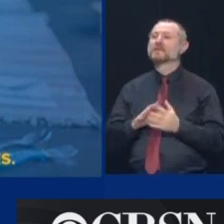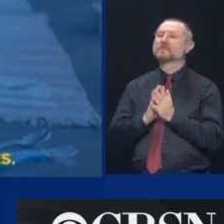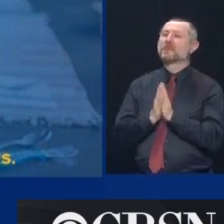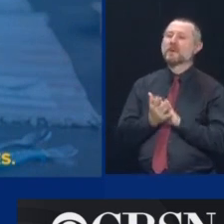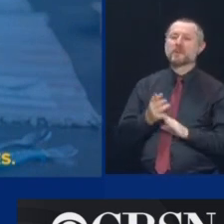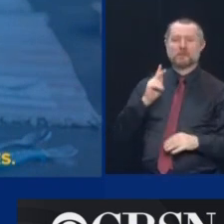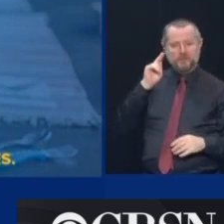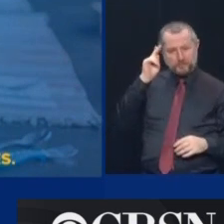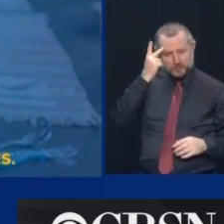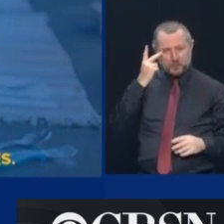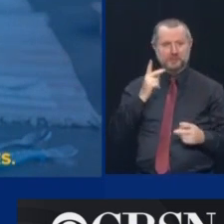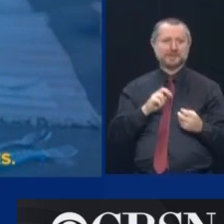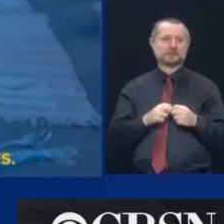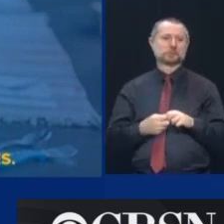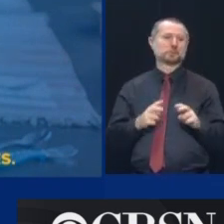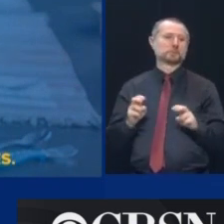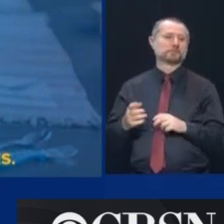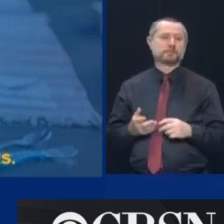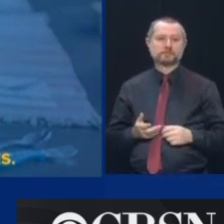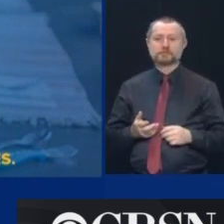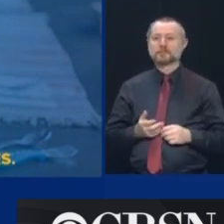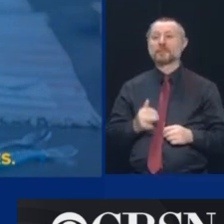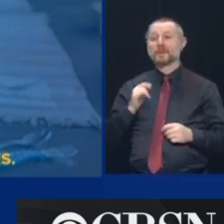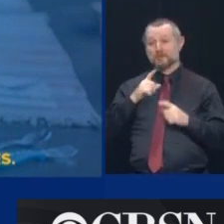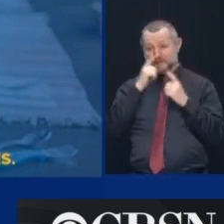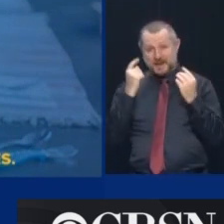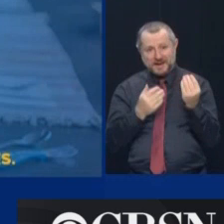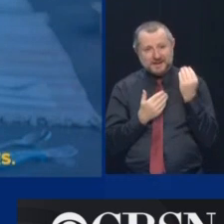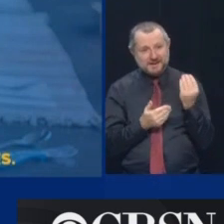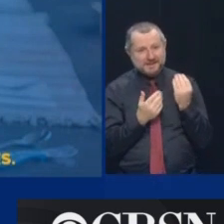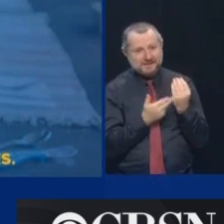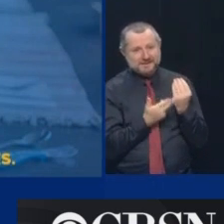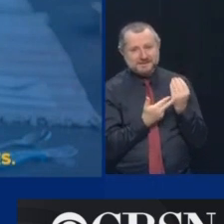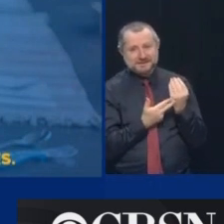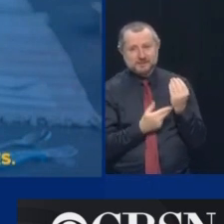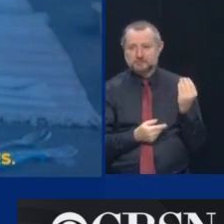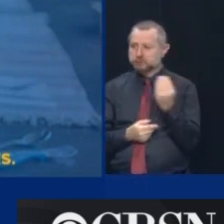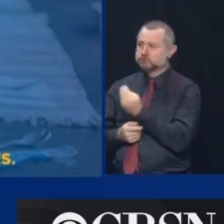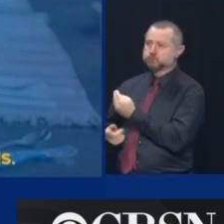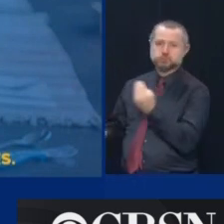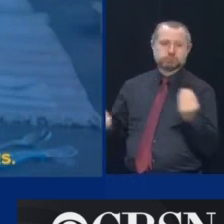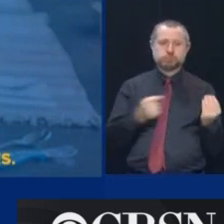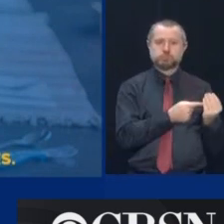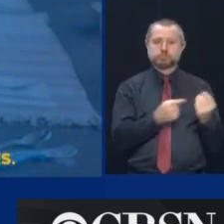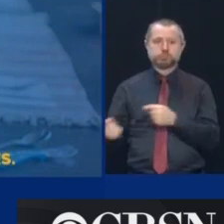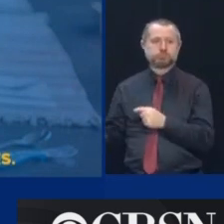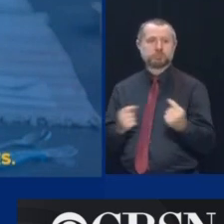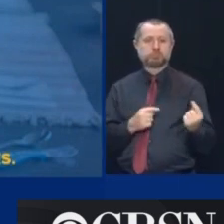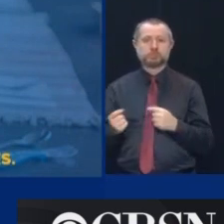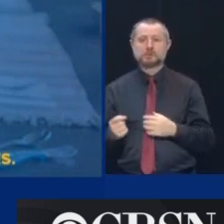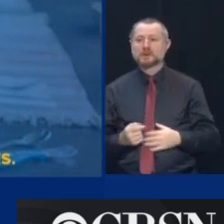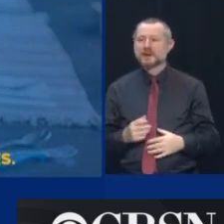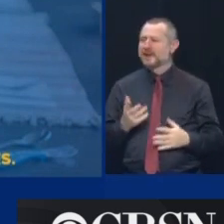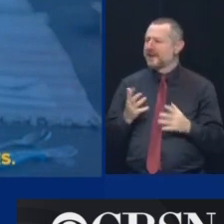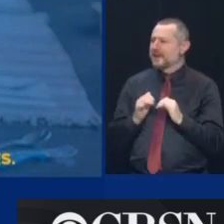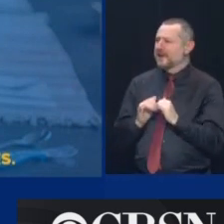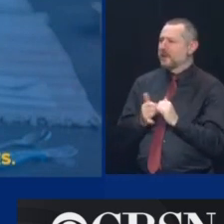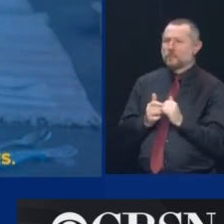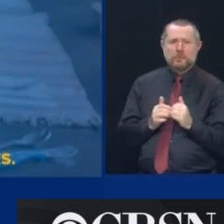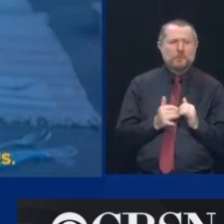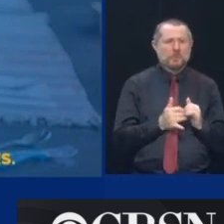issue. This has somehow become a political issue. I don't know how, but it has become a political